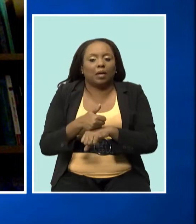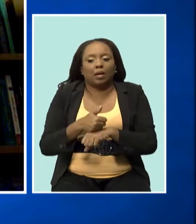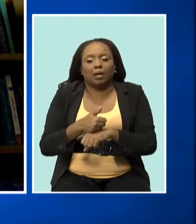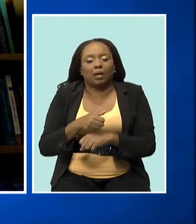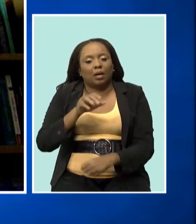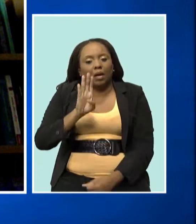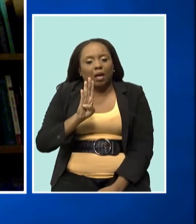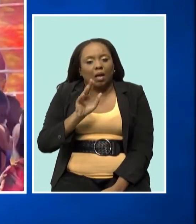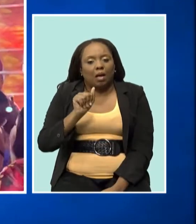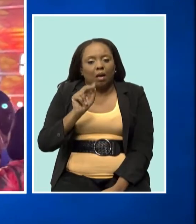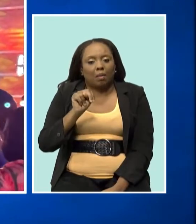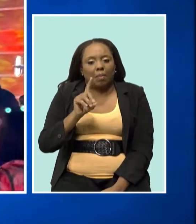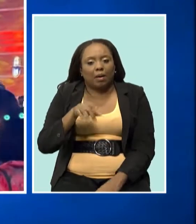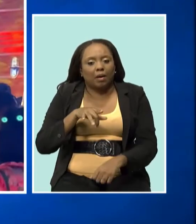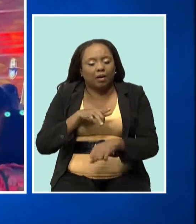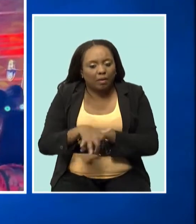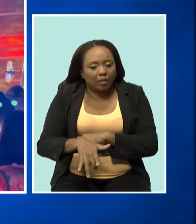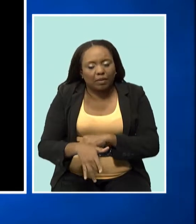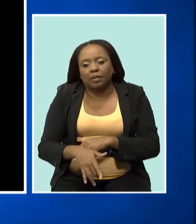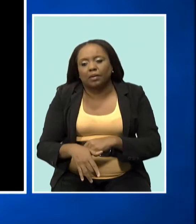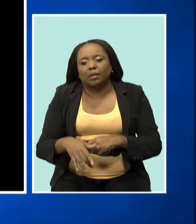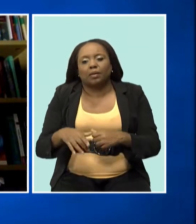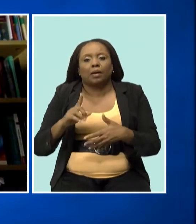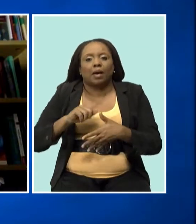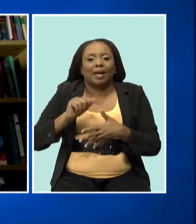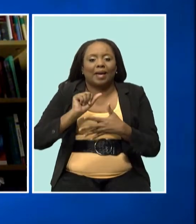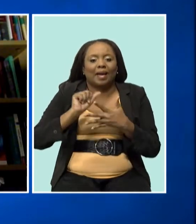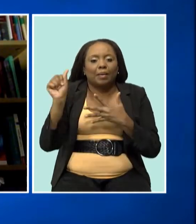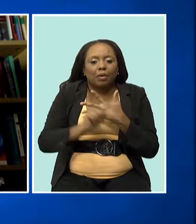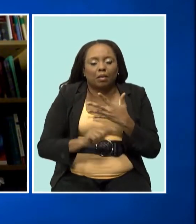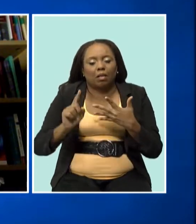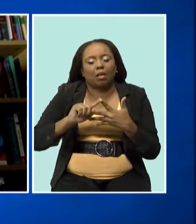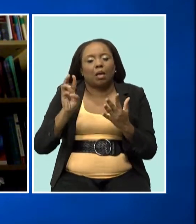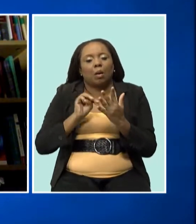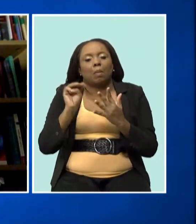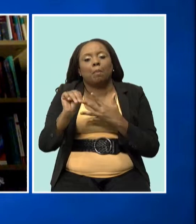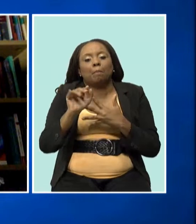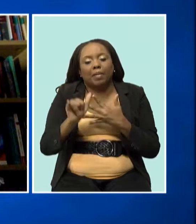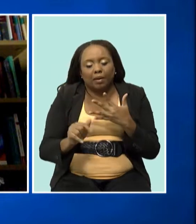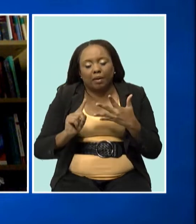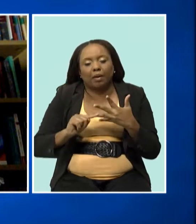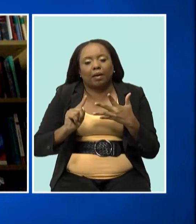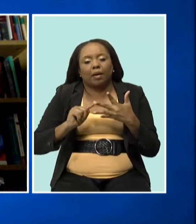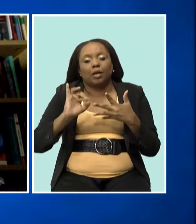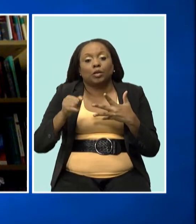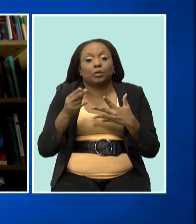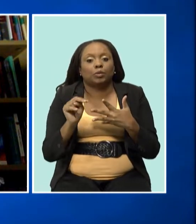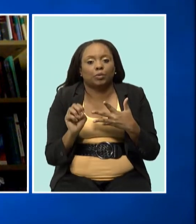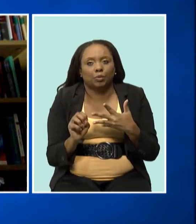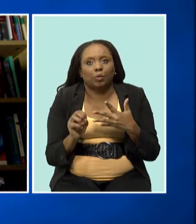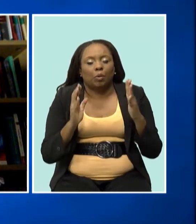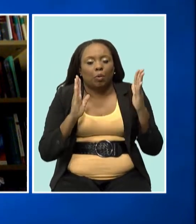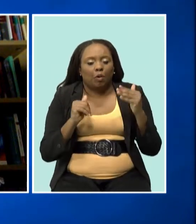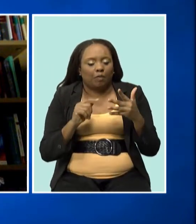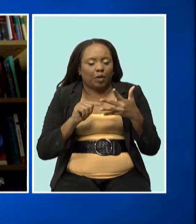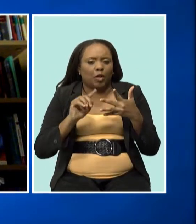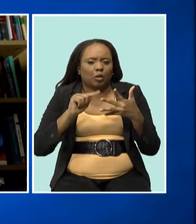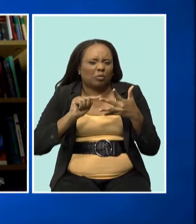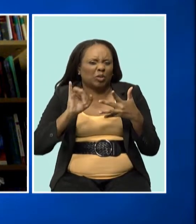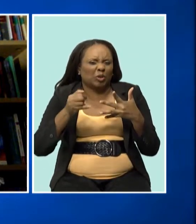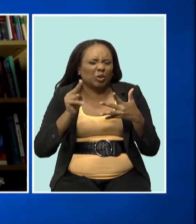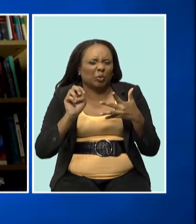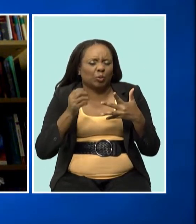you have a massive following already. Talk about plans for sales, costume sales, and how many people you're looking at to hit the